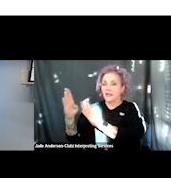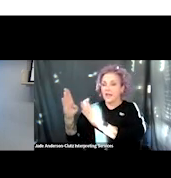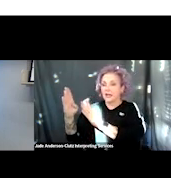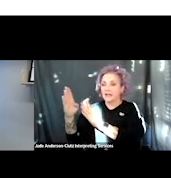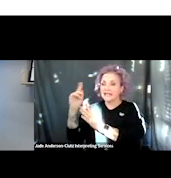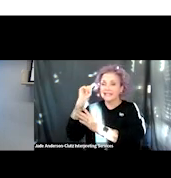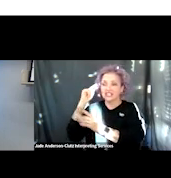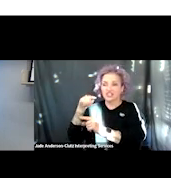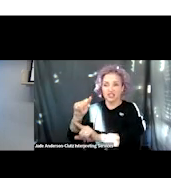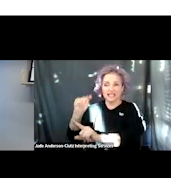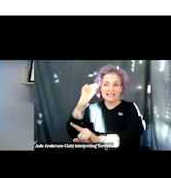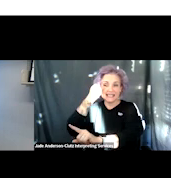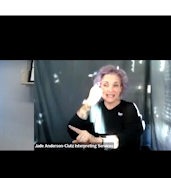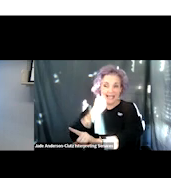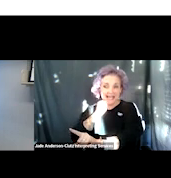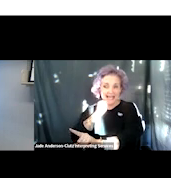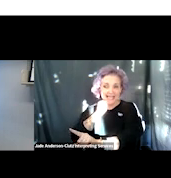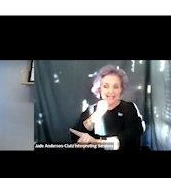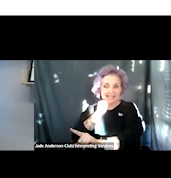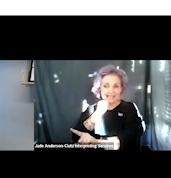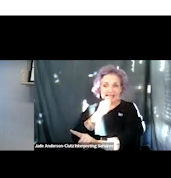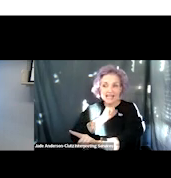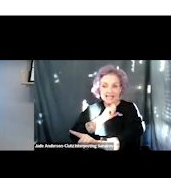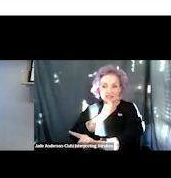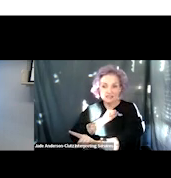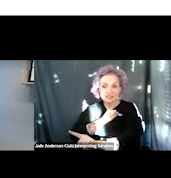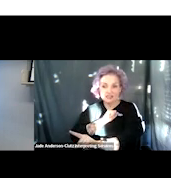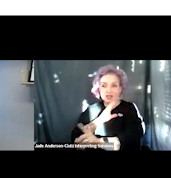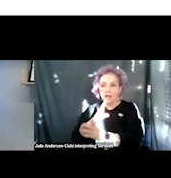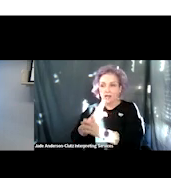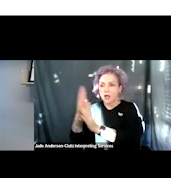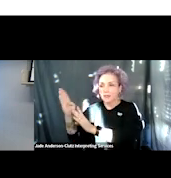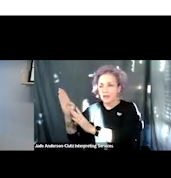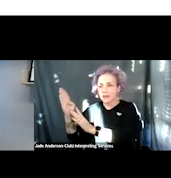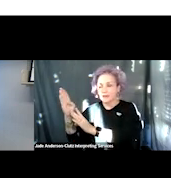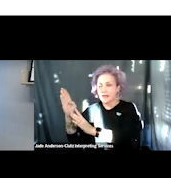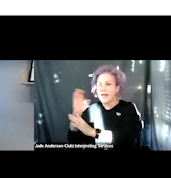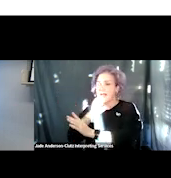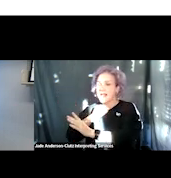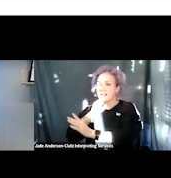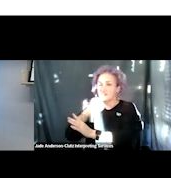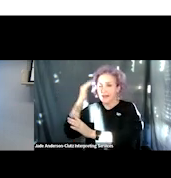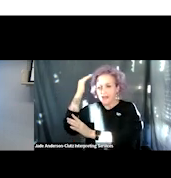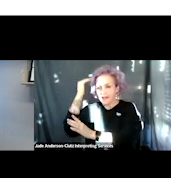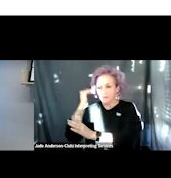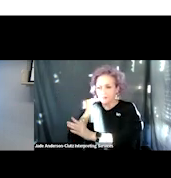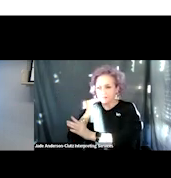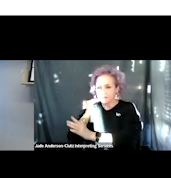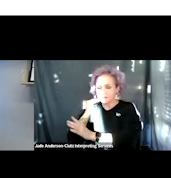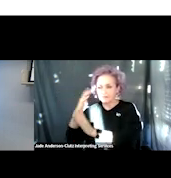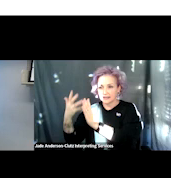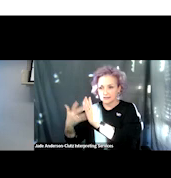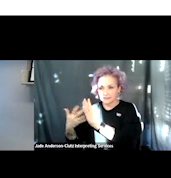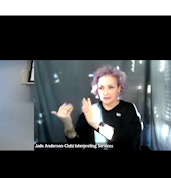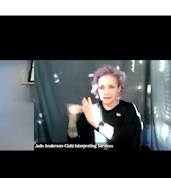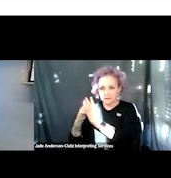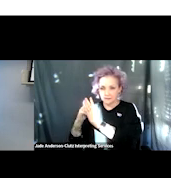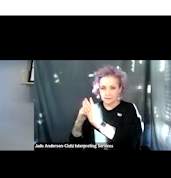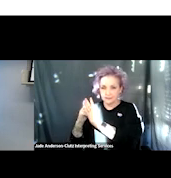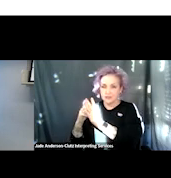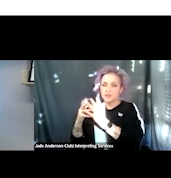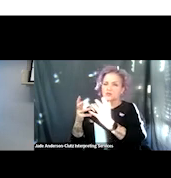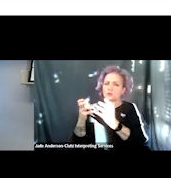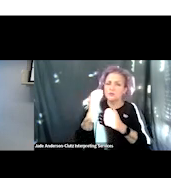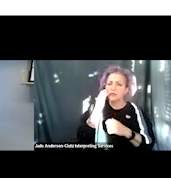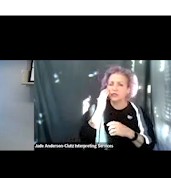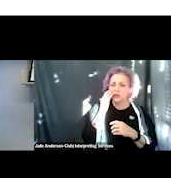complete deletion of this particular gene. And so usually we see that, and then within each group, we also have those that